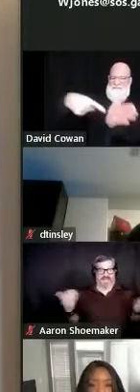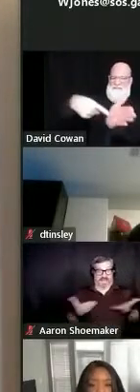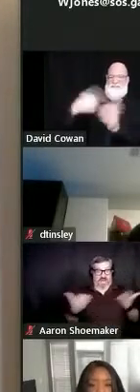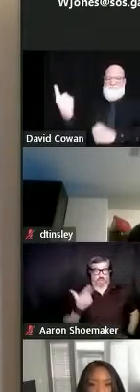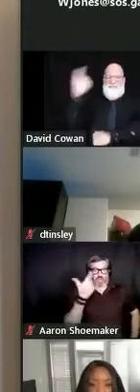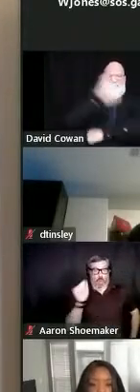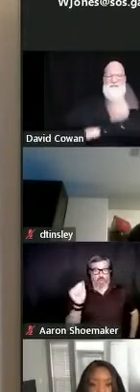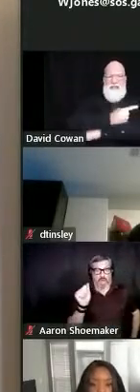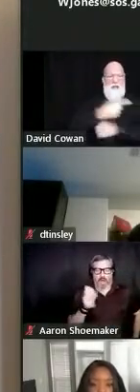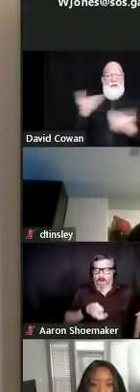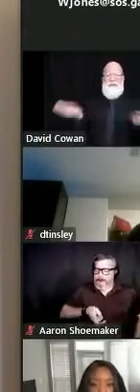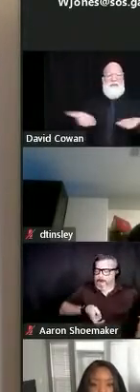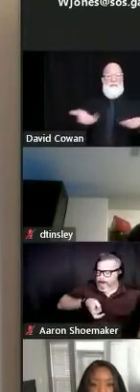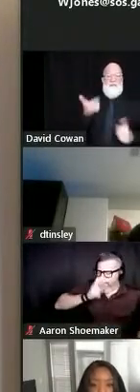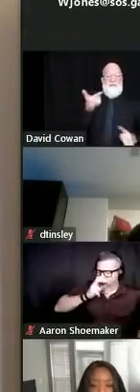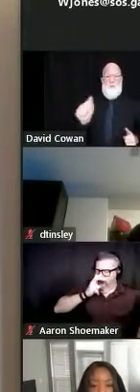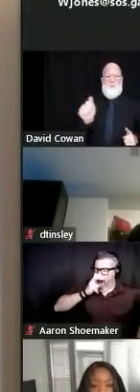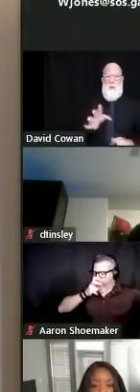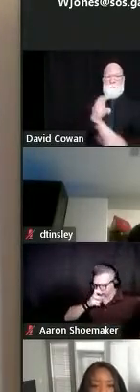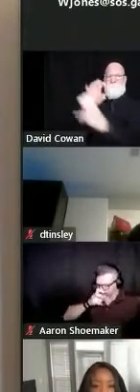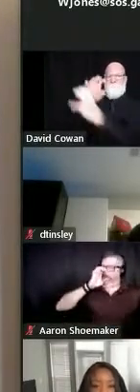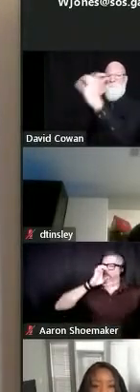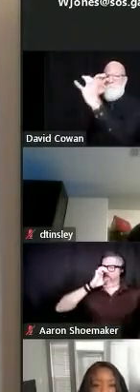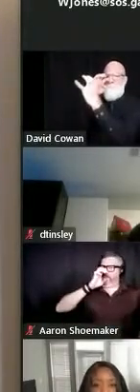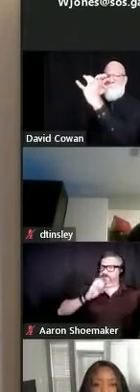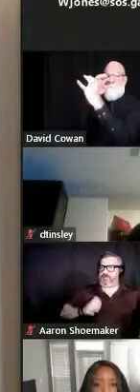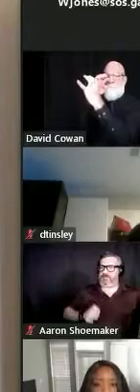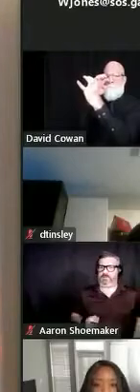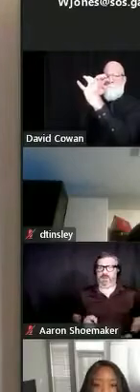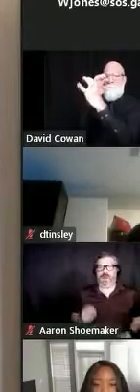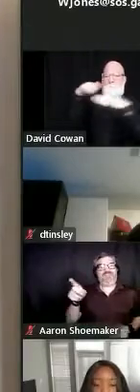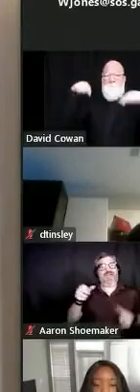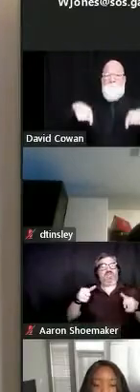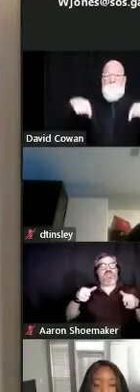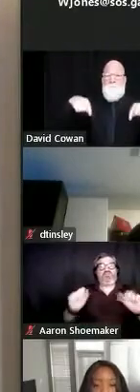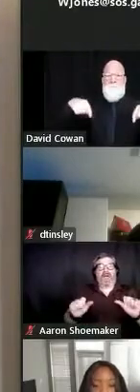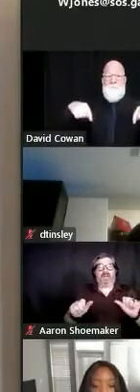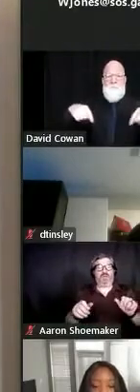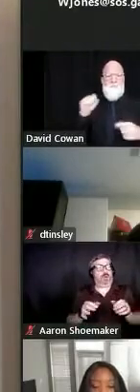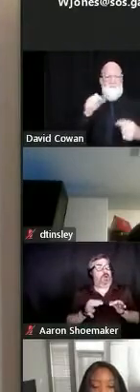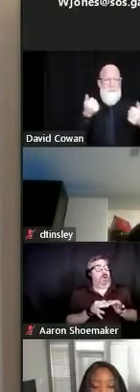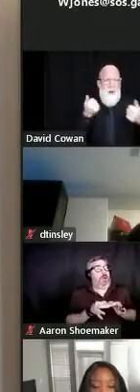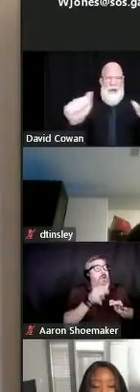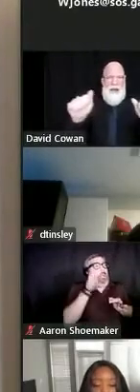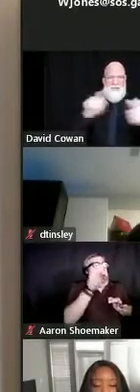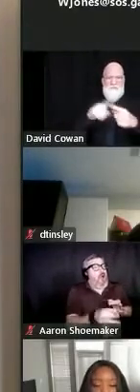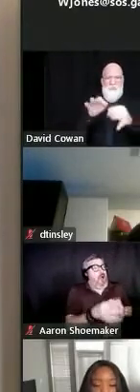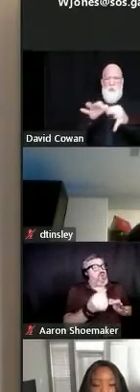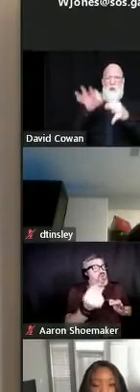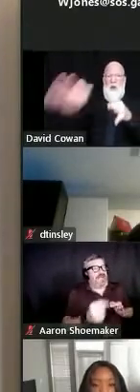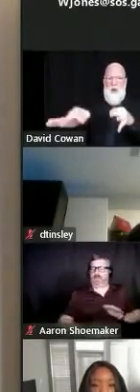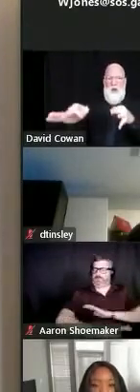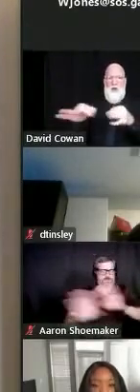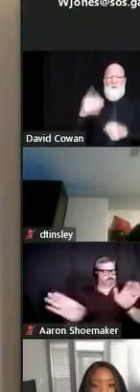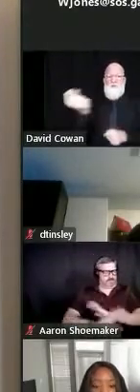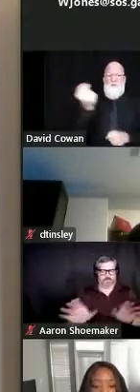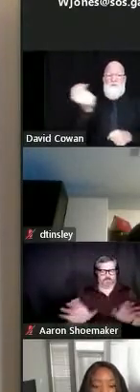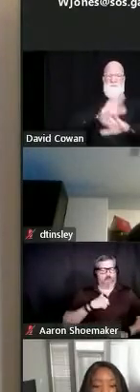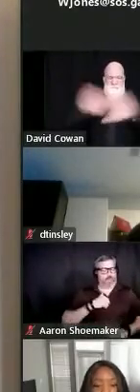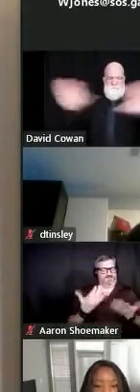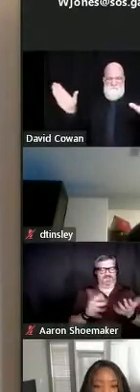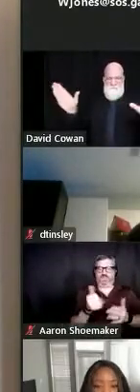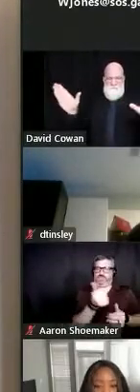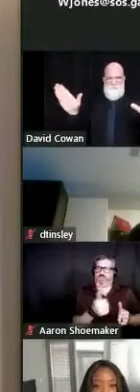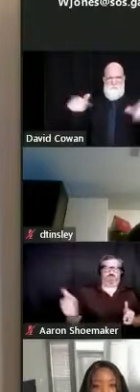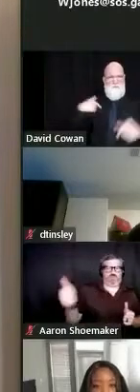Administration lower court on that point and they were trying to make us go through Friday postmarked by Tuesday but then we went to the 11th circuit and overturned